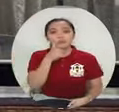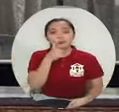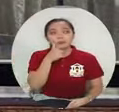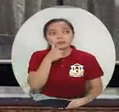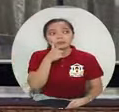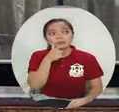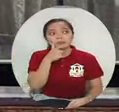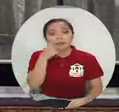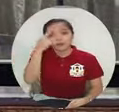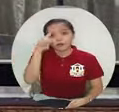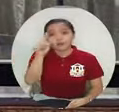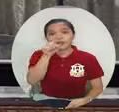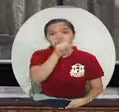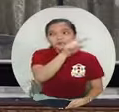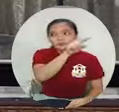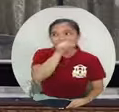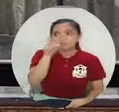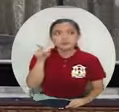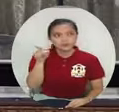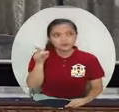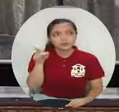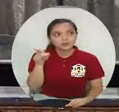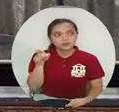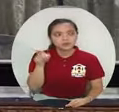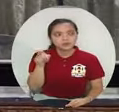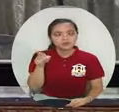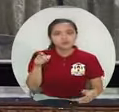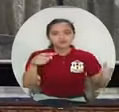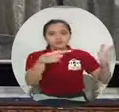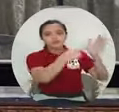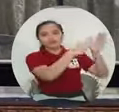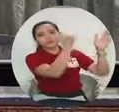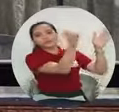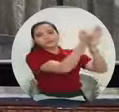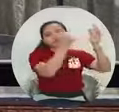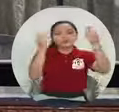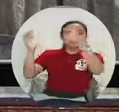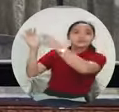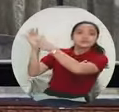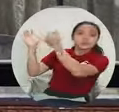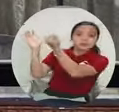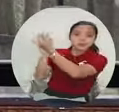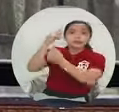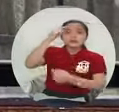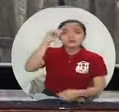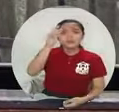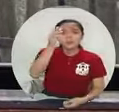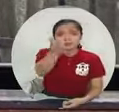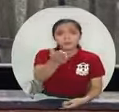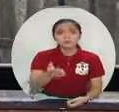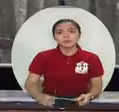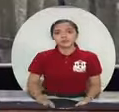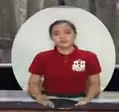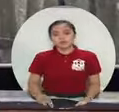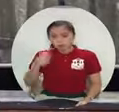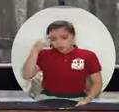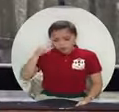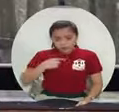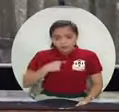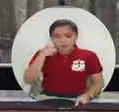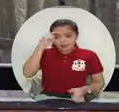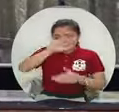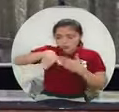for Christ and his church because of their commitment. The early Christian martyrs defended the Bible and true Christianity because they were